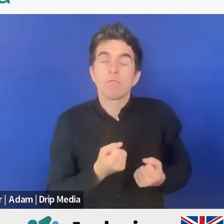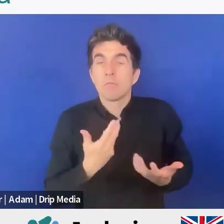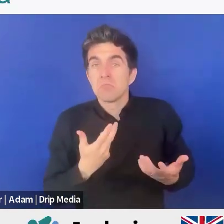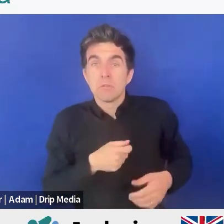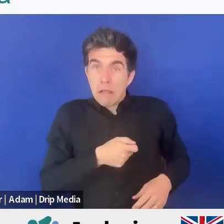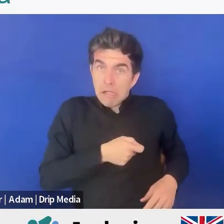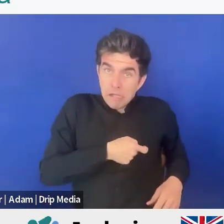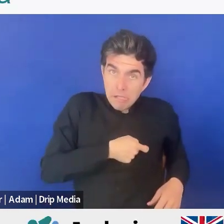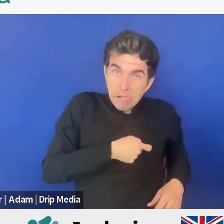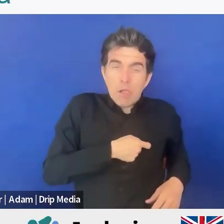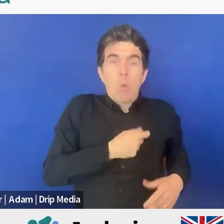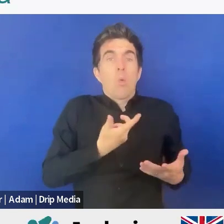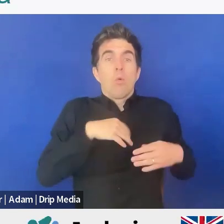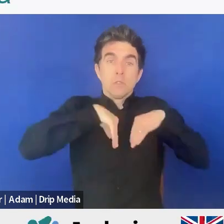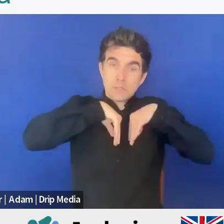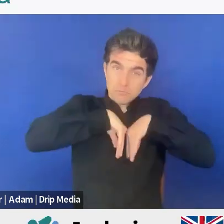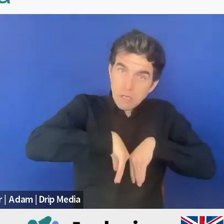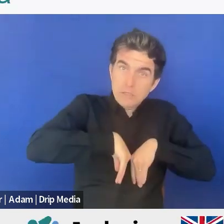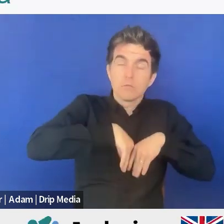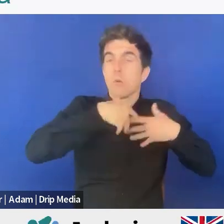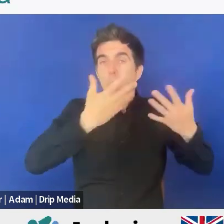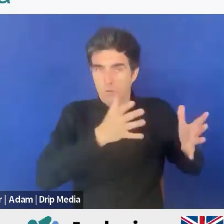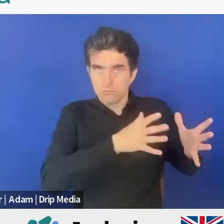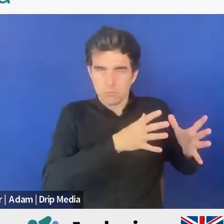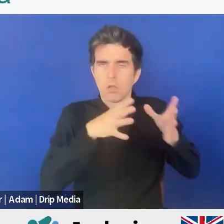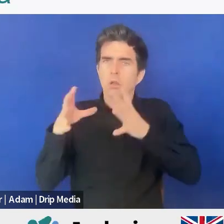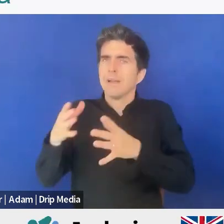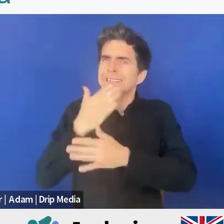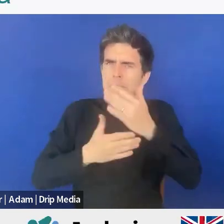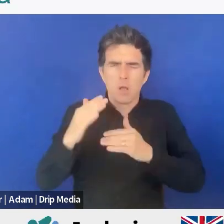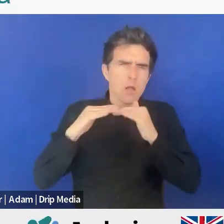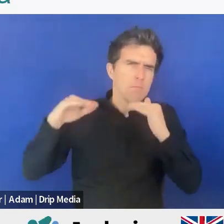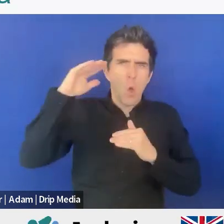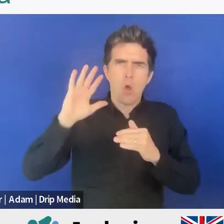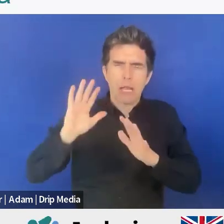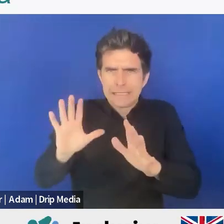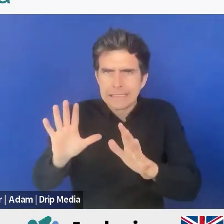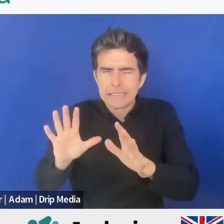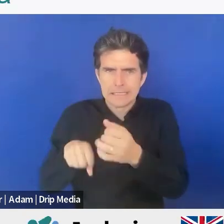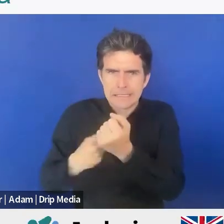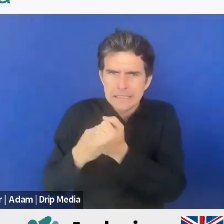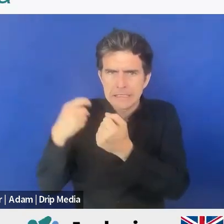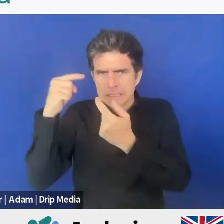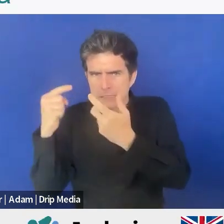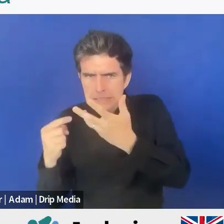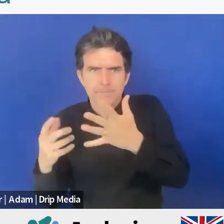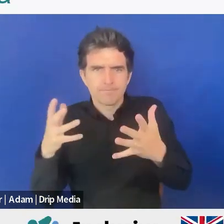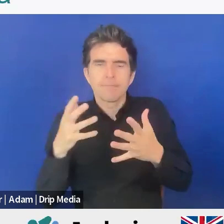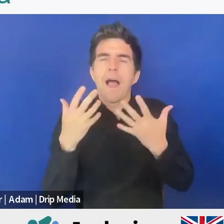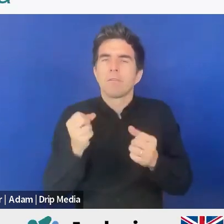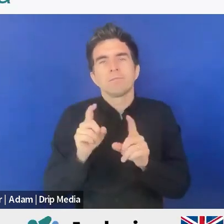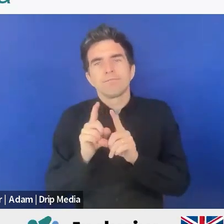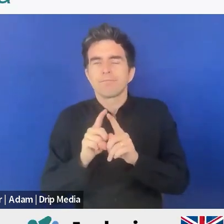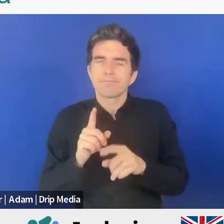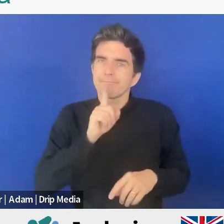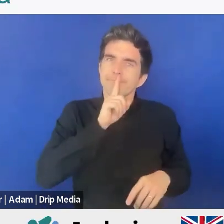think that they were often in school, and these were sort of perhaps silent problems. But I think this was also related to